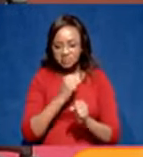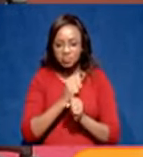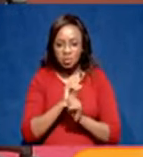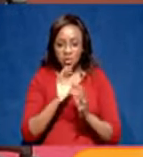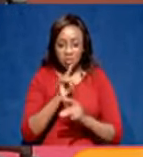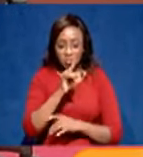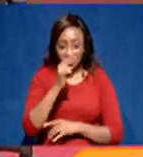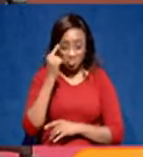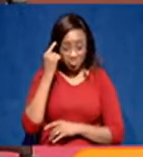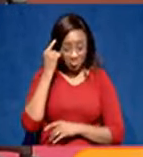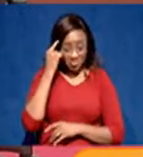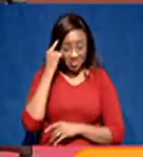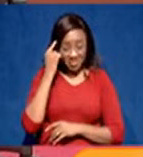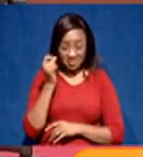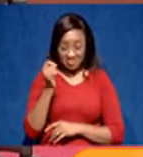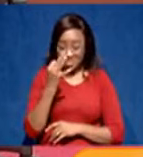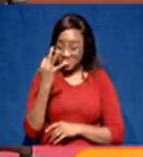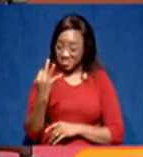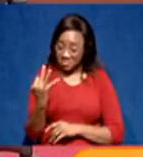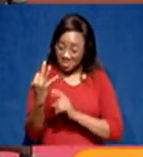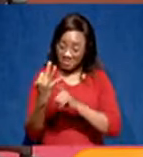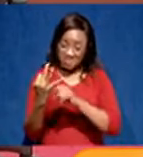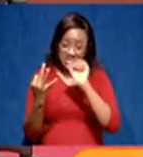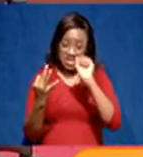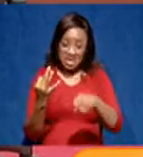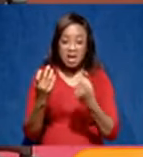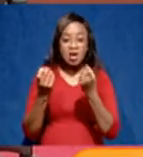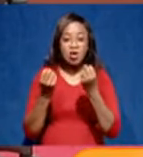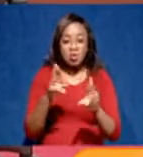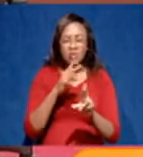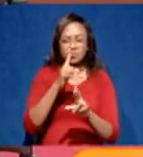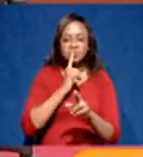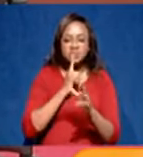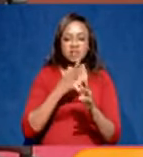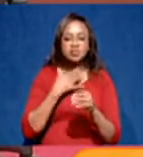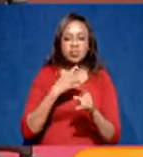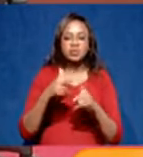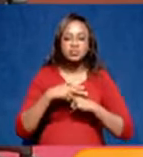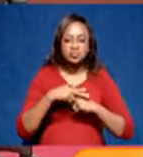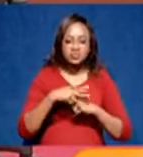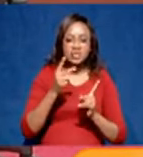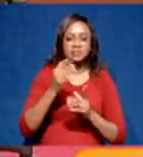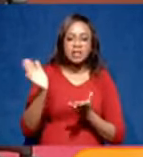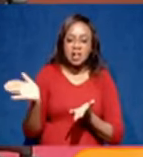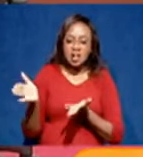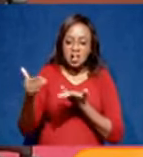think much is realistic, or are you saying that you want to start collecting the money as you organize yourself?